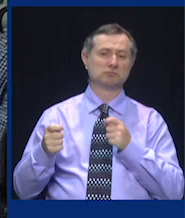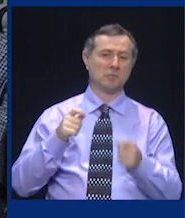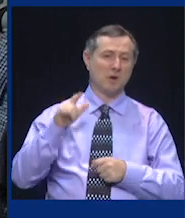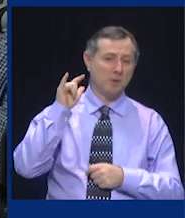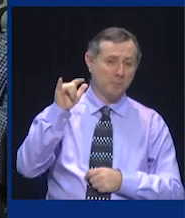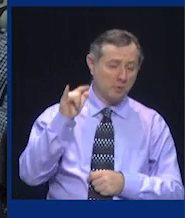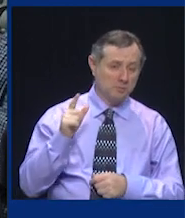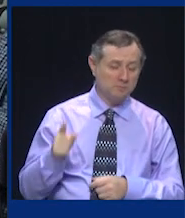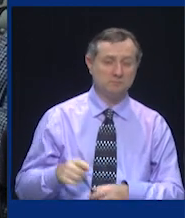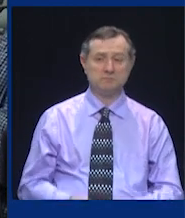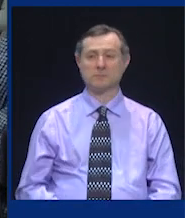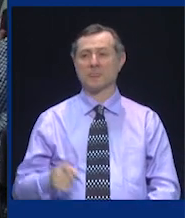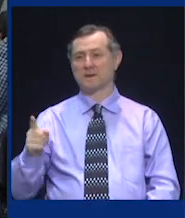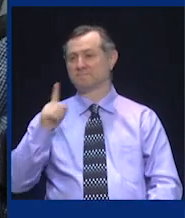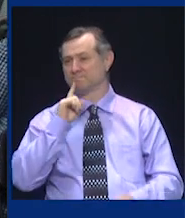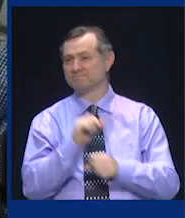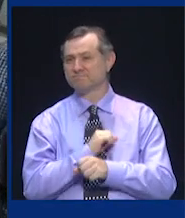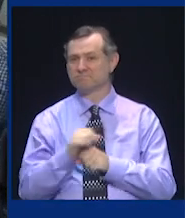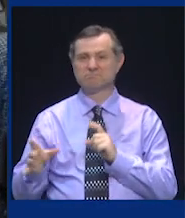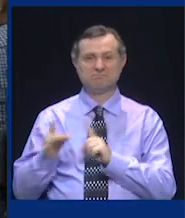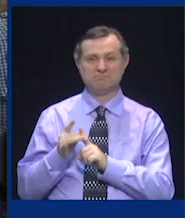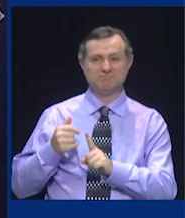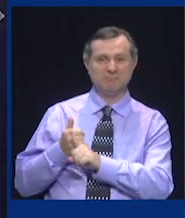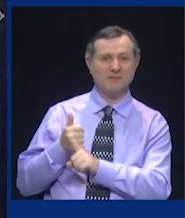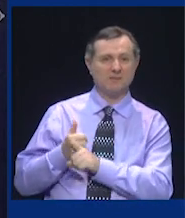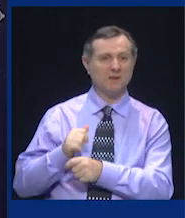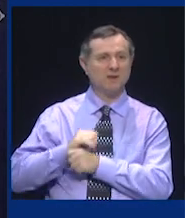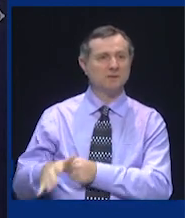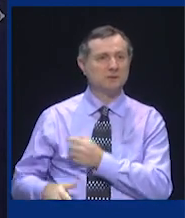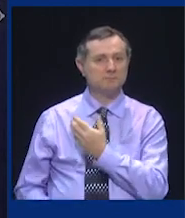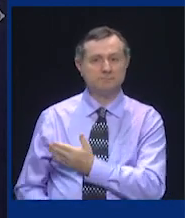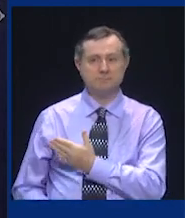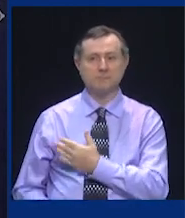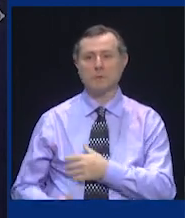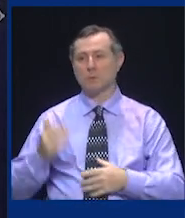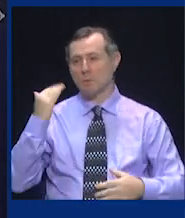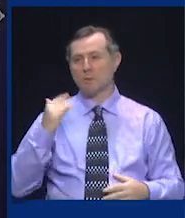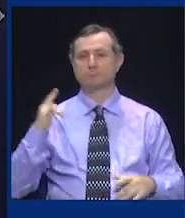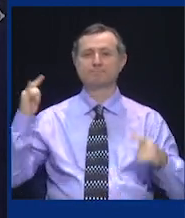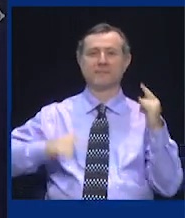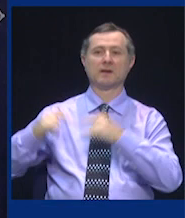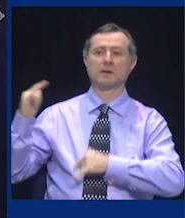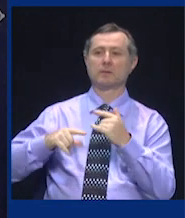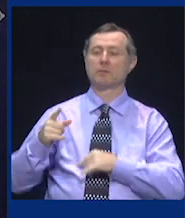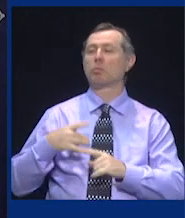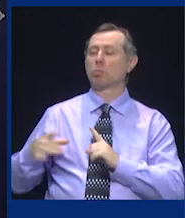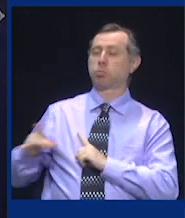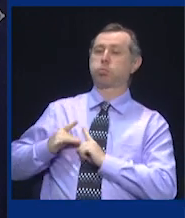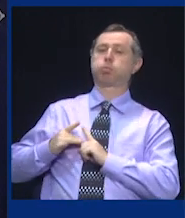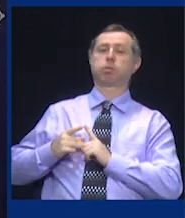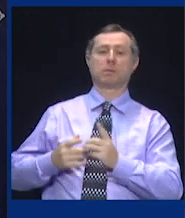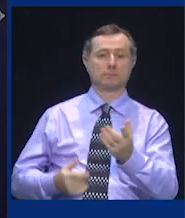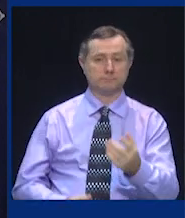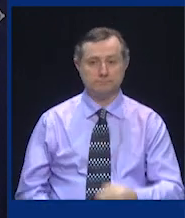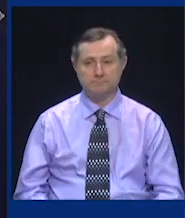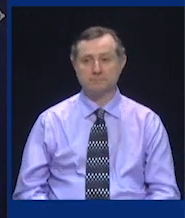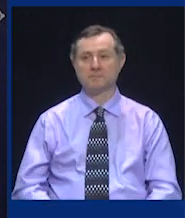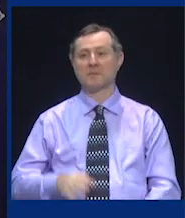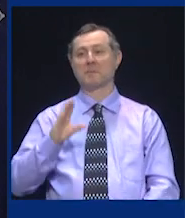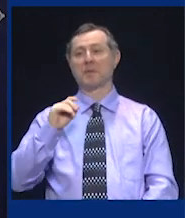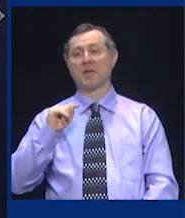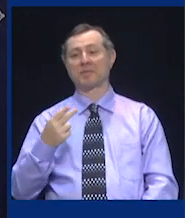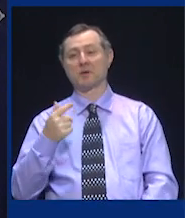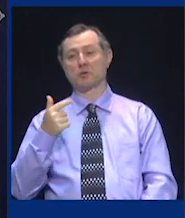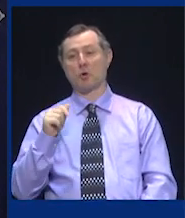people to get COVID because it was coming through the airports. He's seen the movie. Beth Garvey saw the movie. She had to write all the